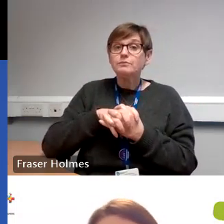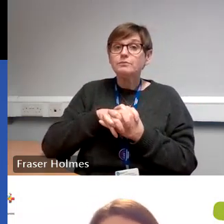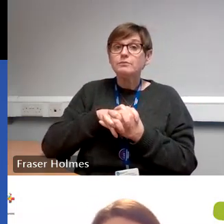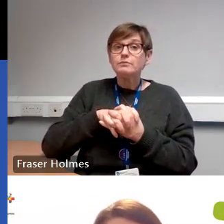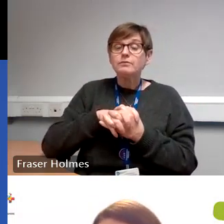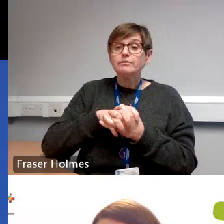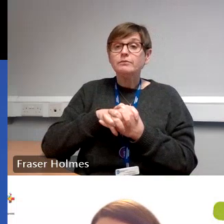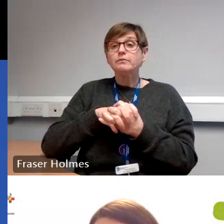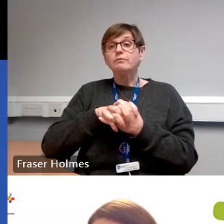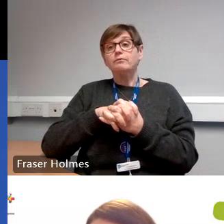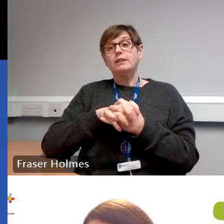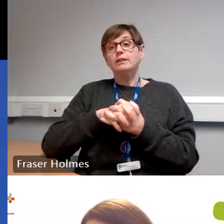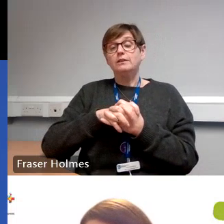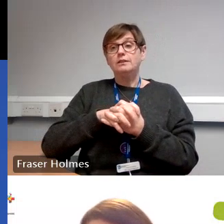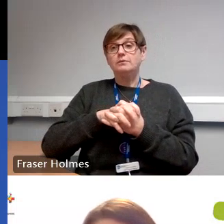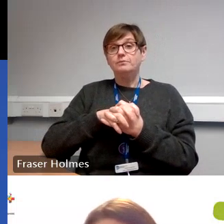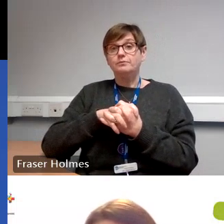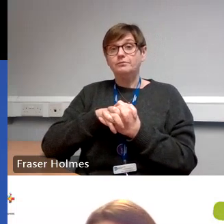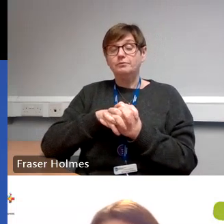Yeah, we'd love to hear.